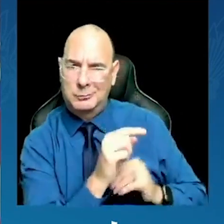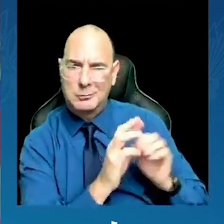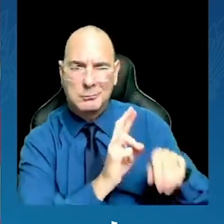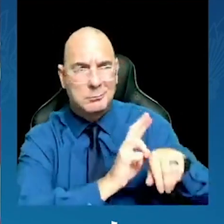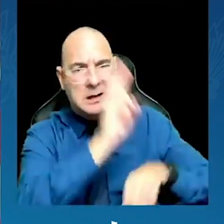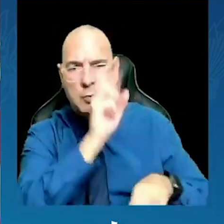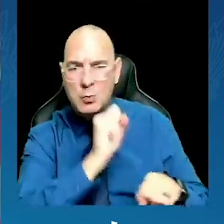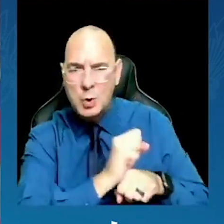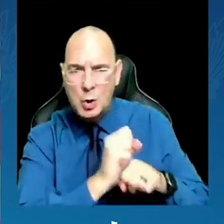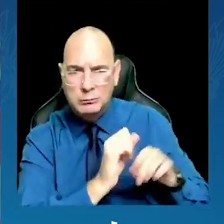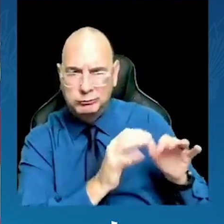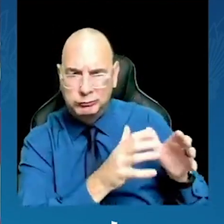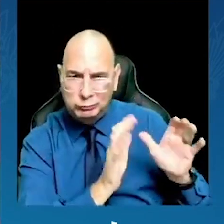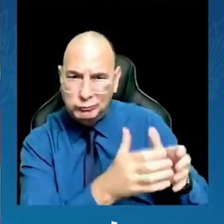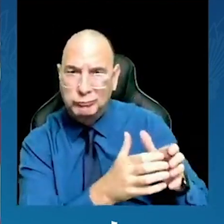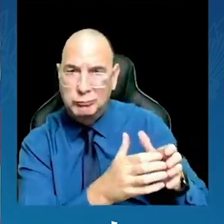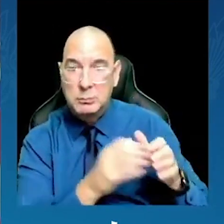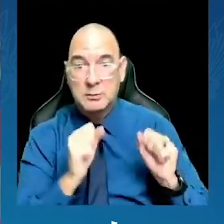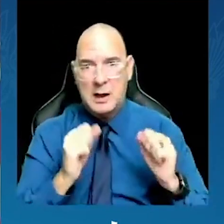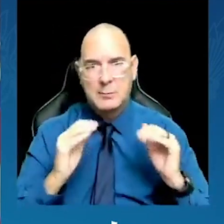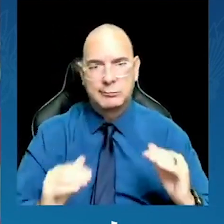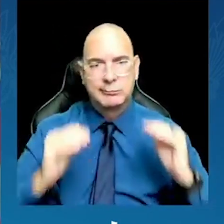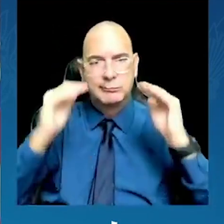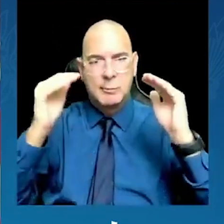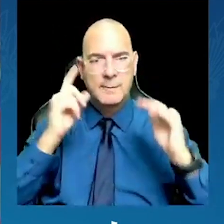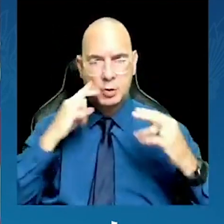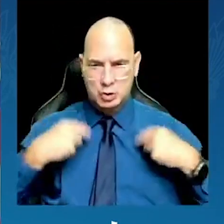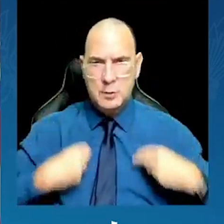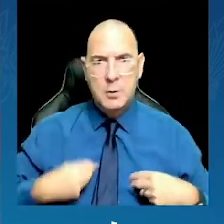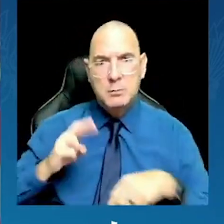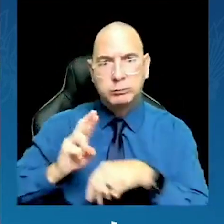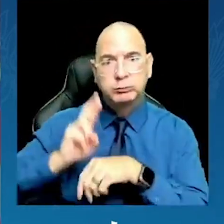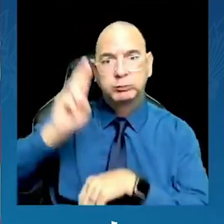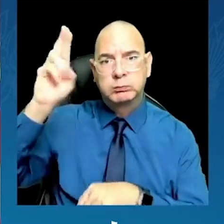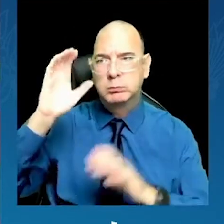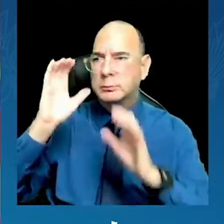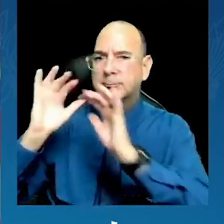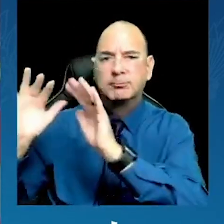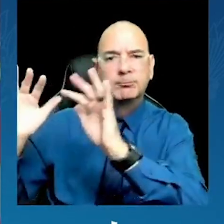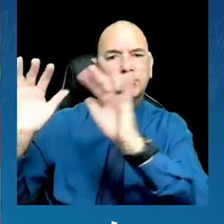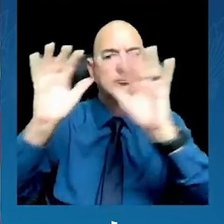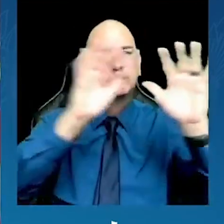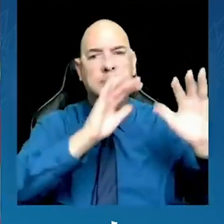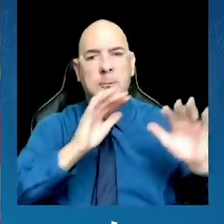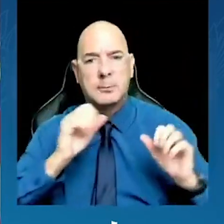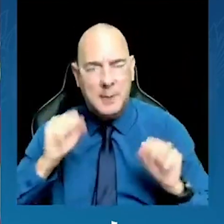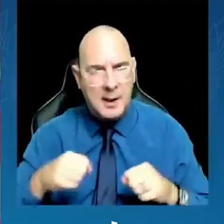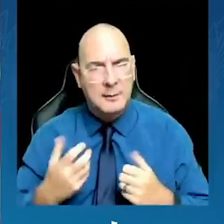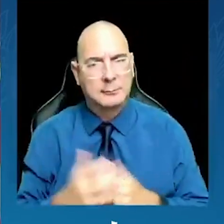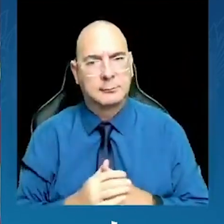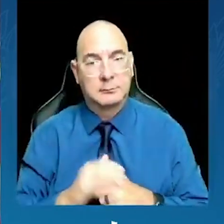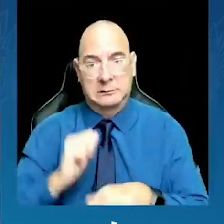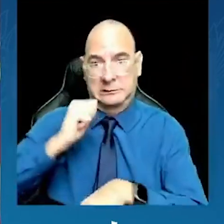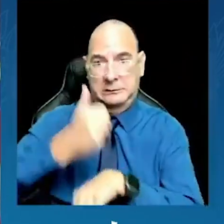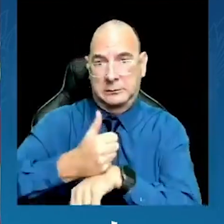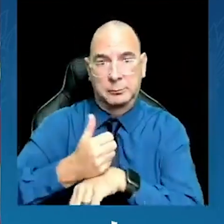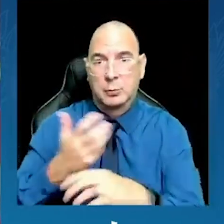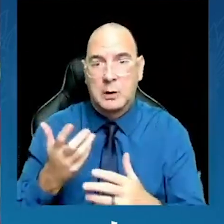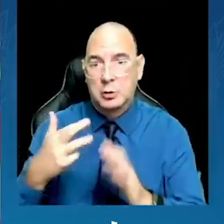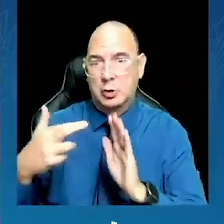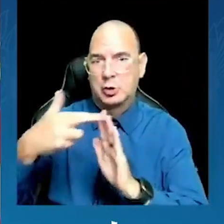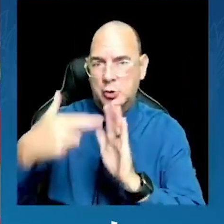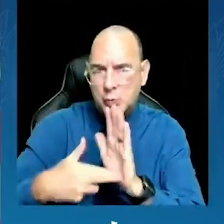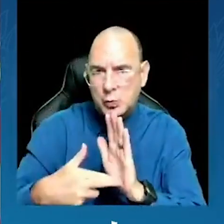advance human space exploration, and to establish rules for novel